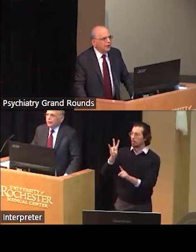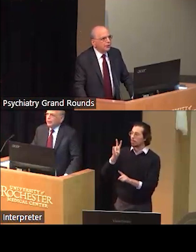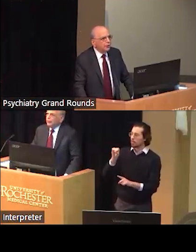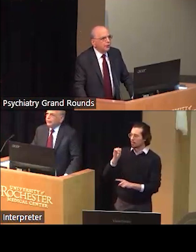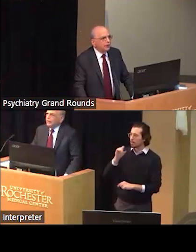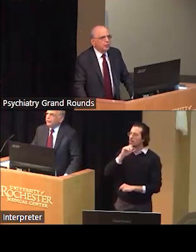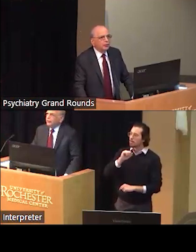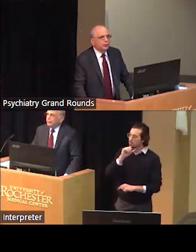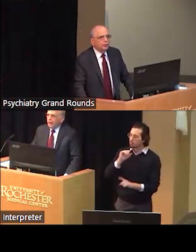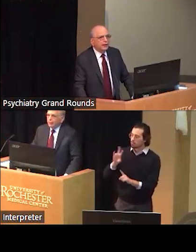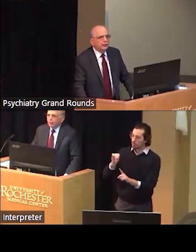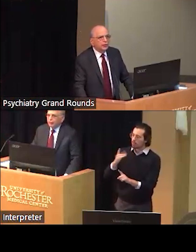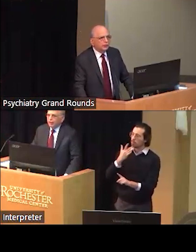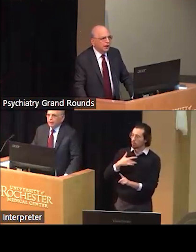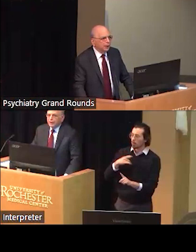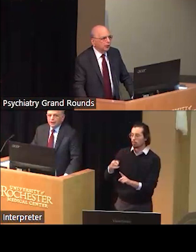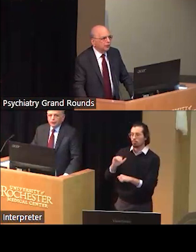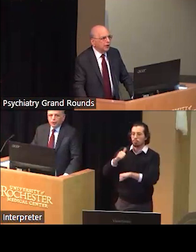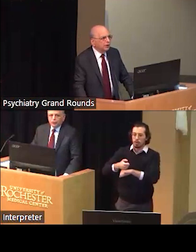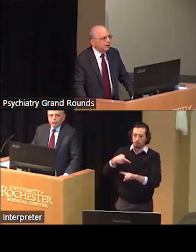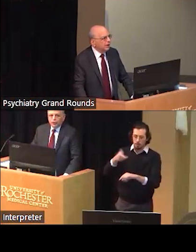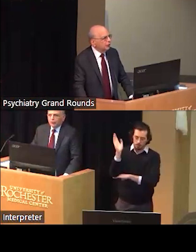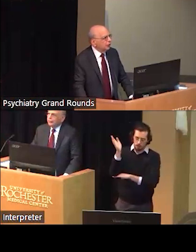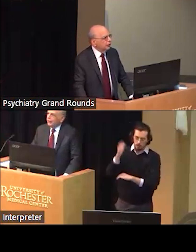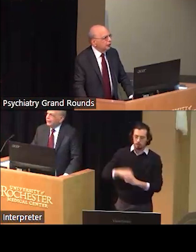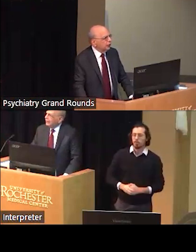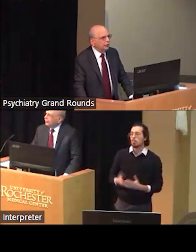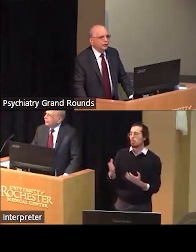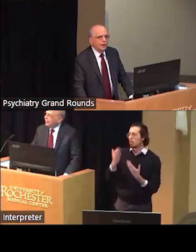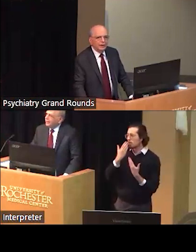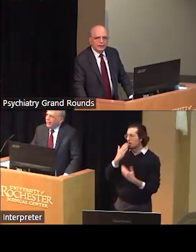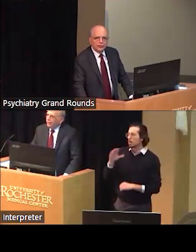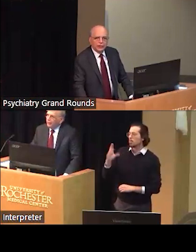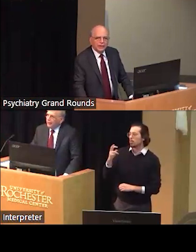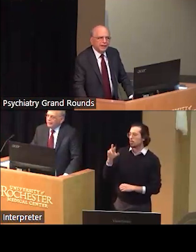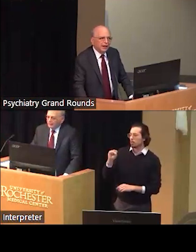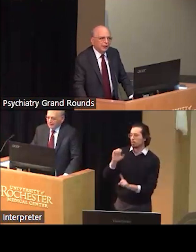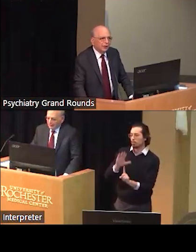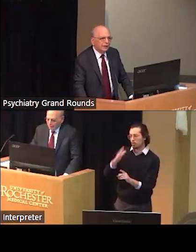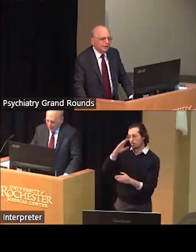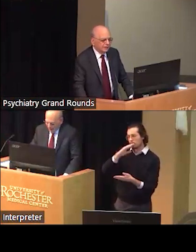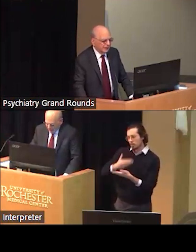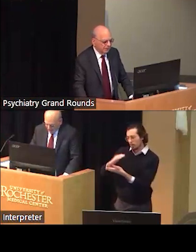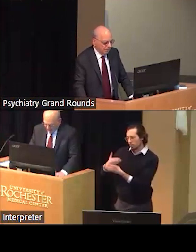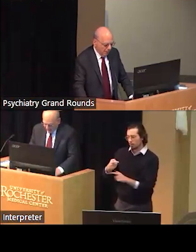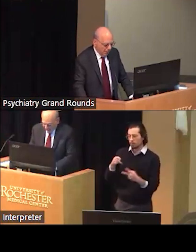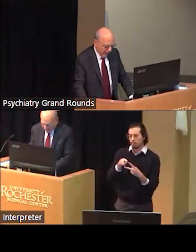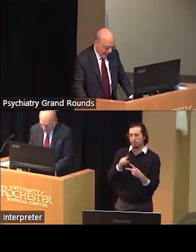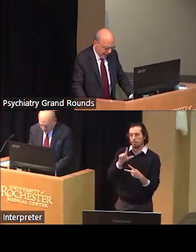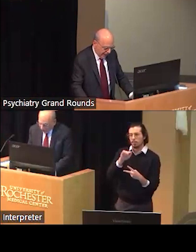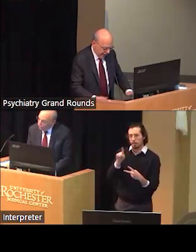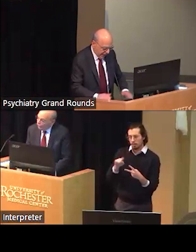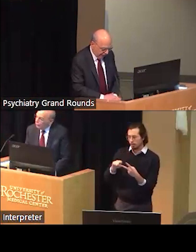occasion for special greetings to the Steinberg family, Charles's daughters, Liz and Carol.